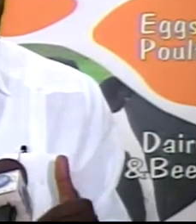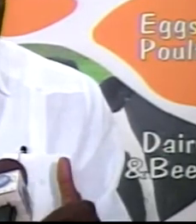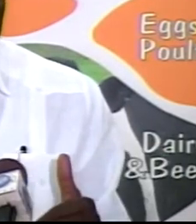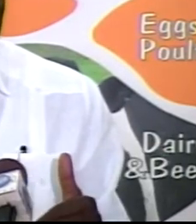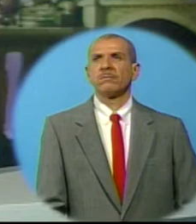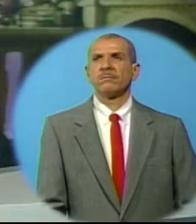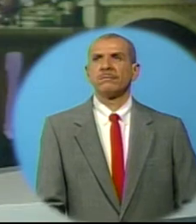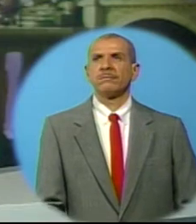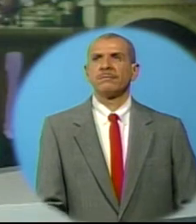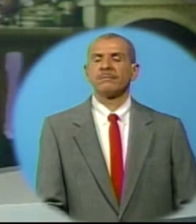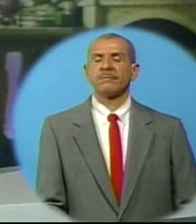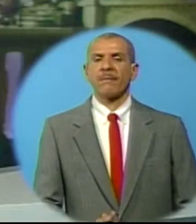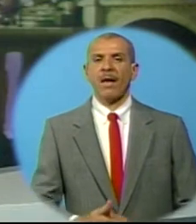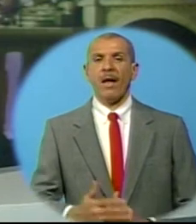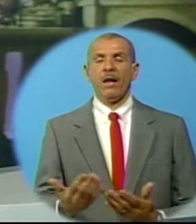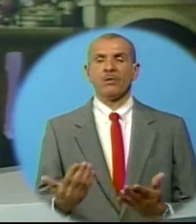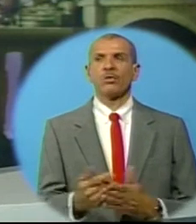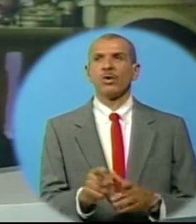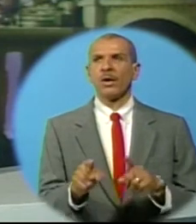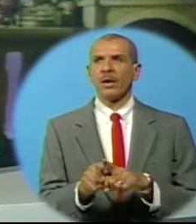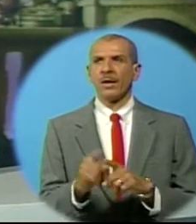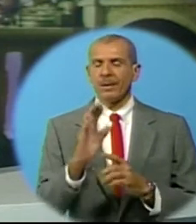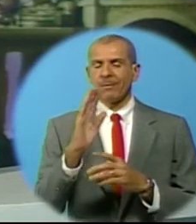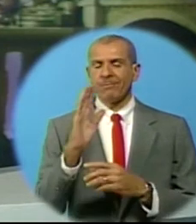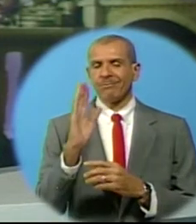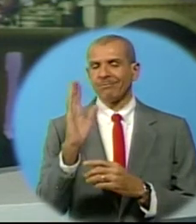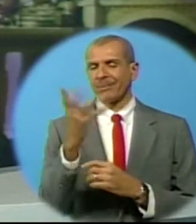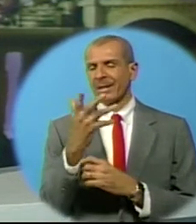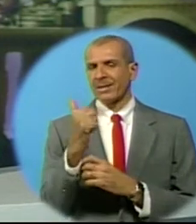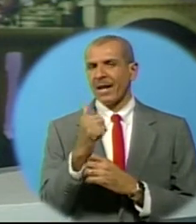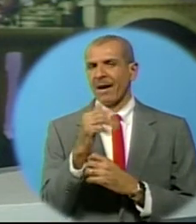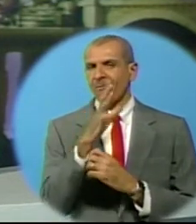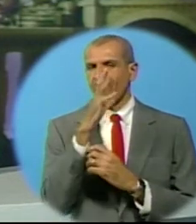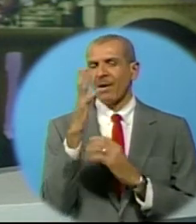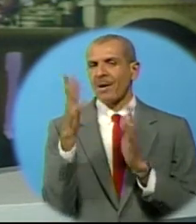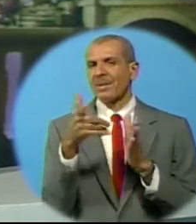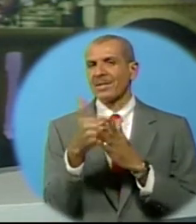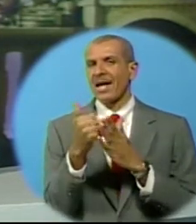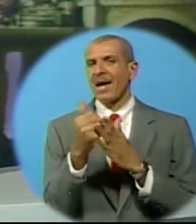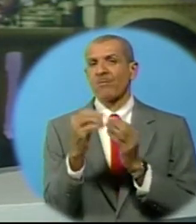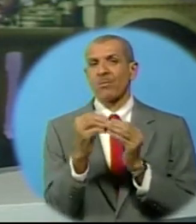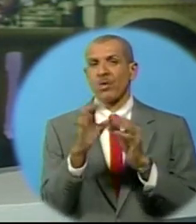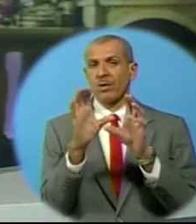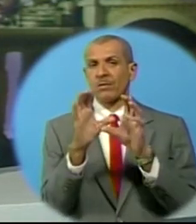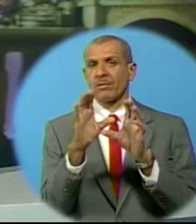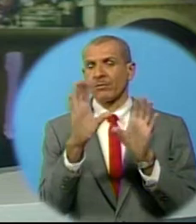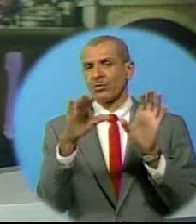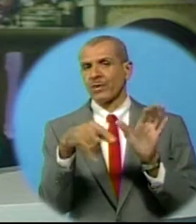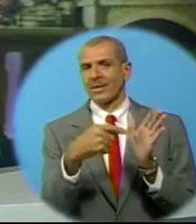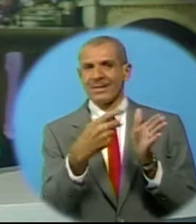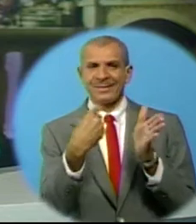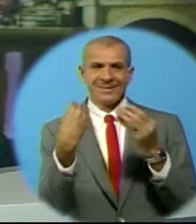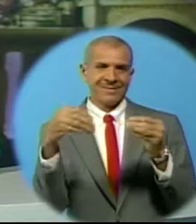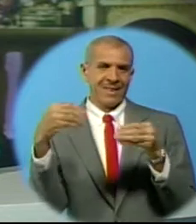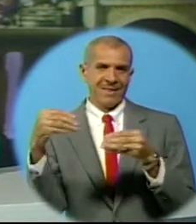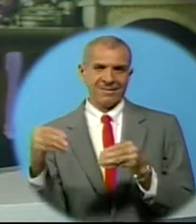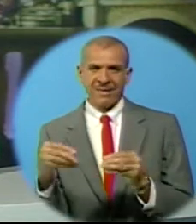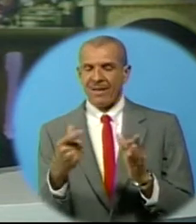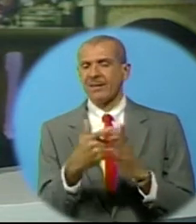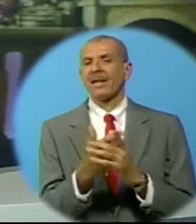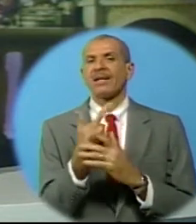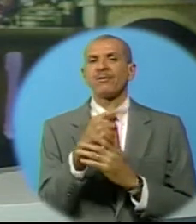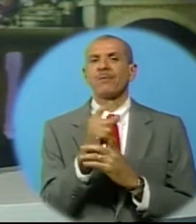want. Meanwhile, it appears local farmers are getting more contracts to sell their produce. Word of this